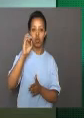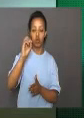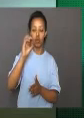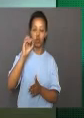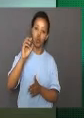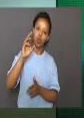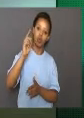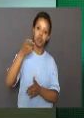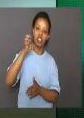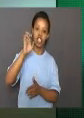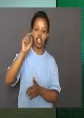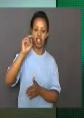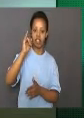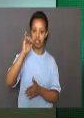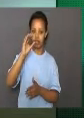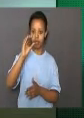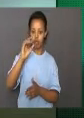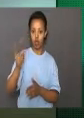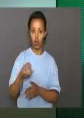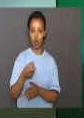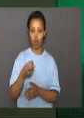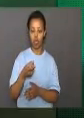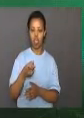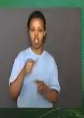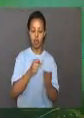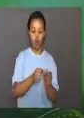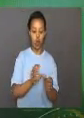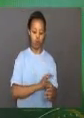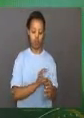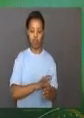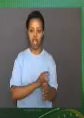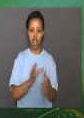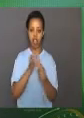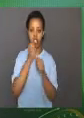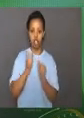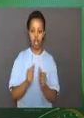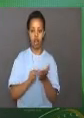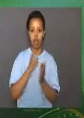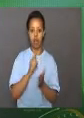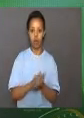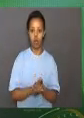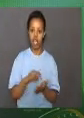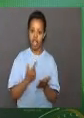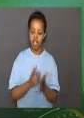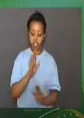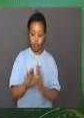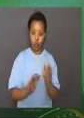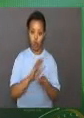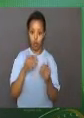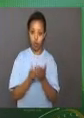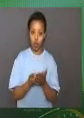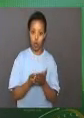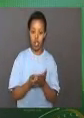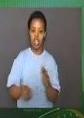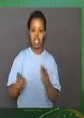in immediate lysing of the host cell. The phages that are able to